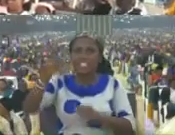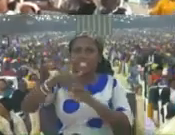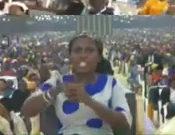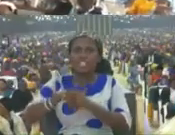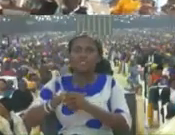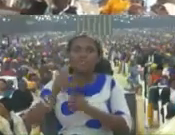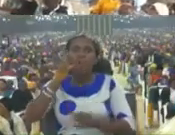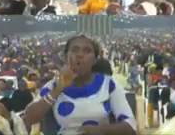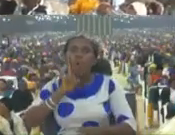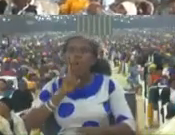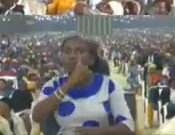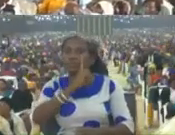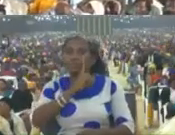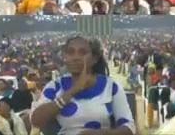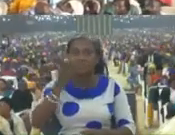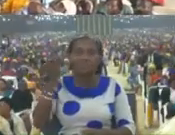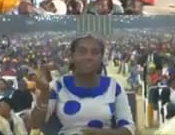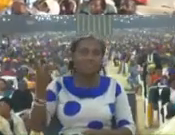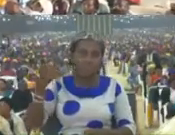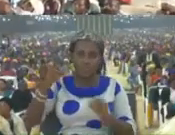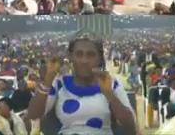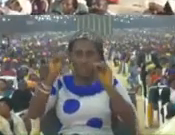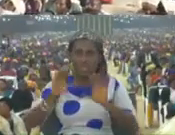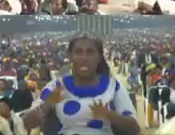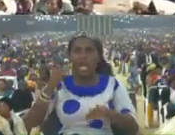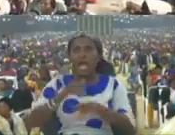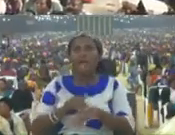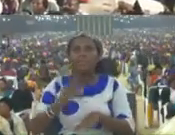I was a teacher at Ondo Boys High School.